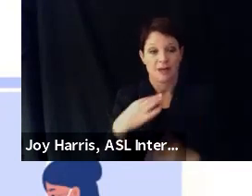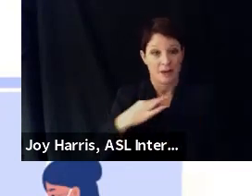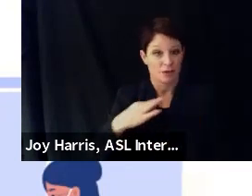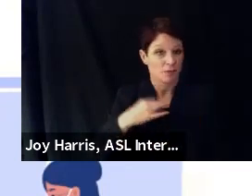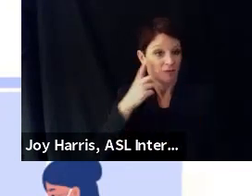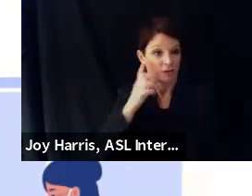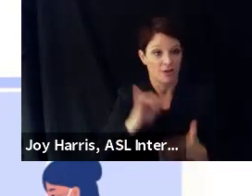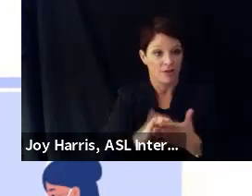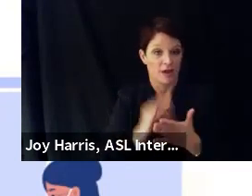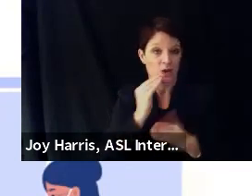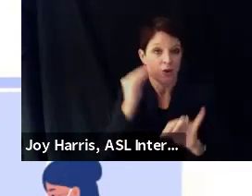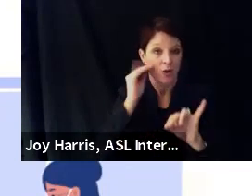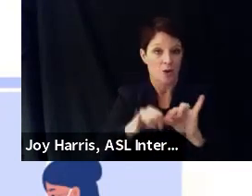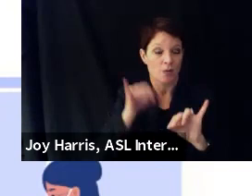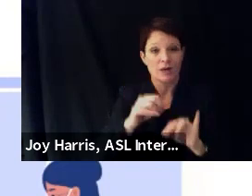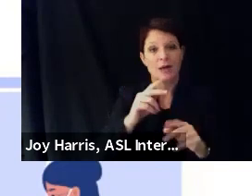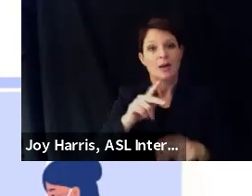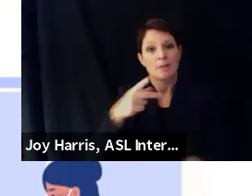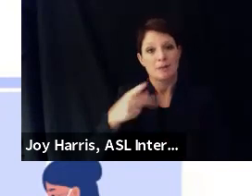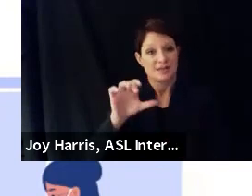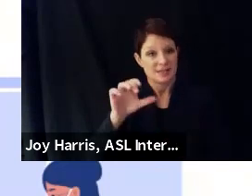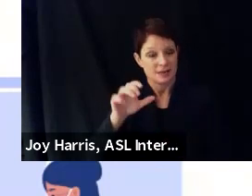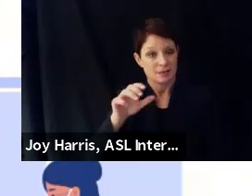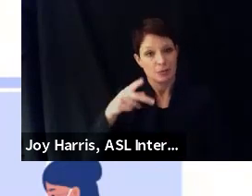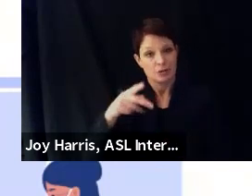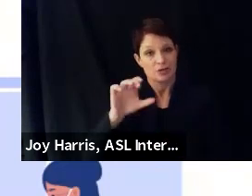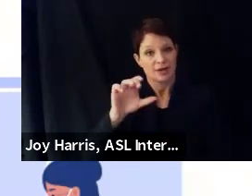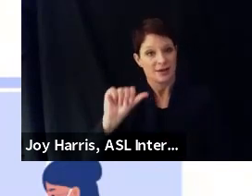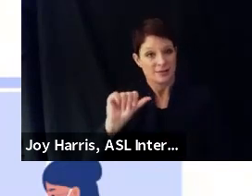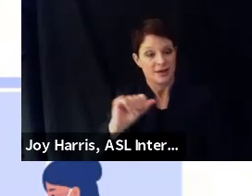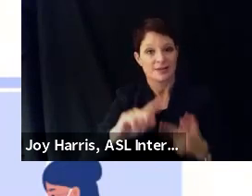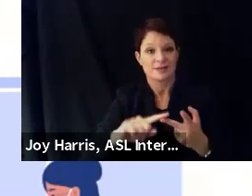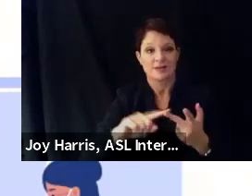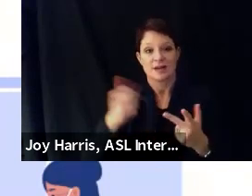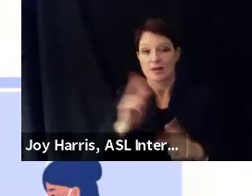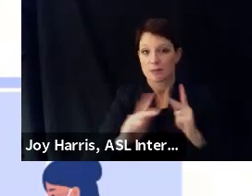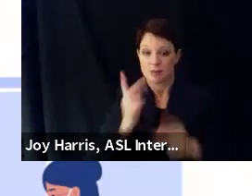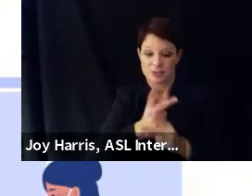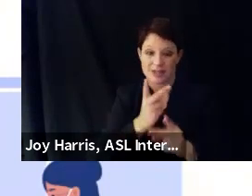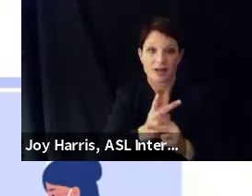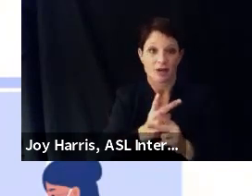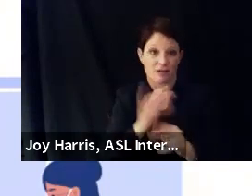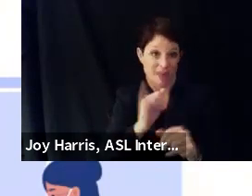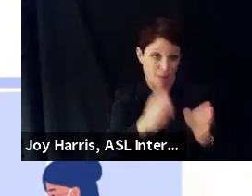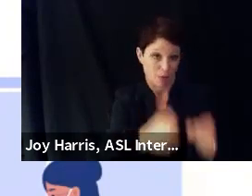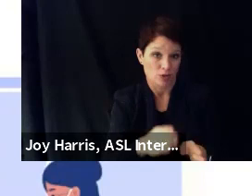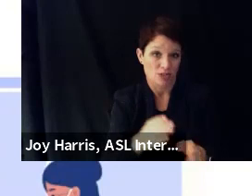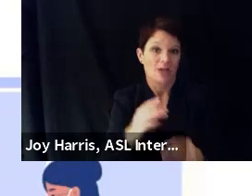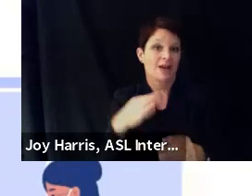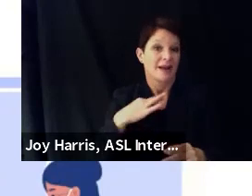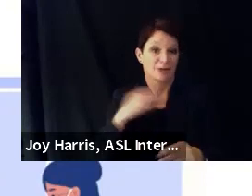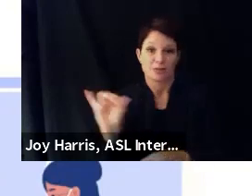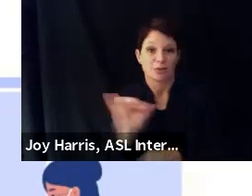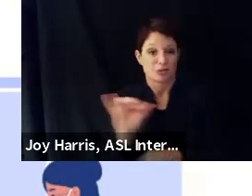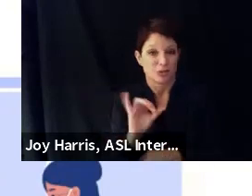this program, personal care attendants, family, and any other caregivers of the individual's household are also eligible. And we'll make sure to